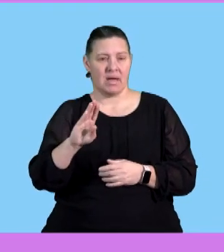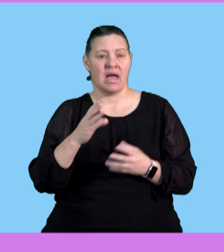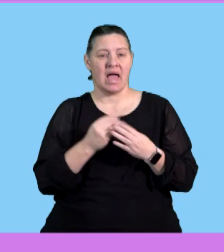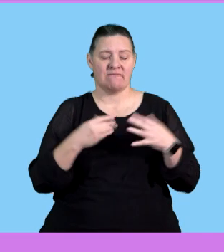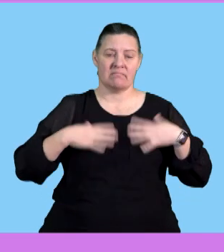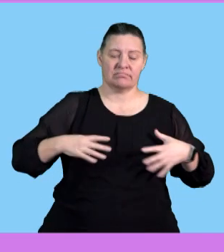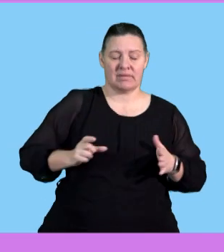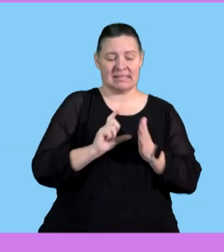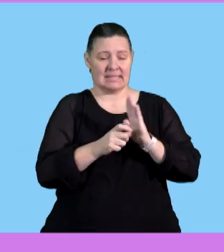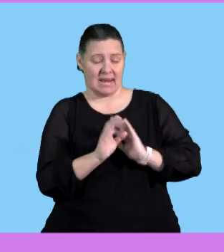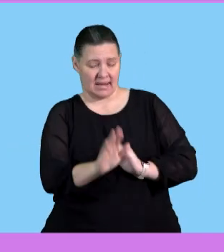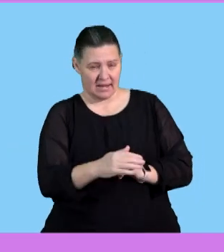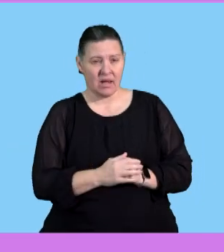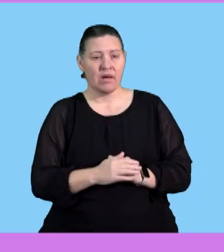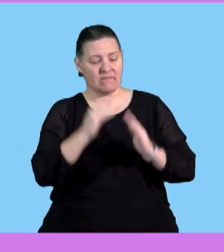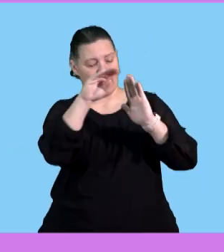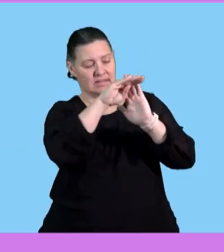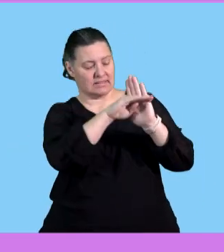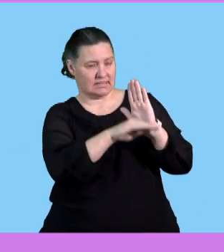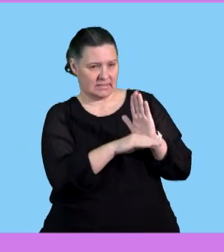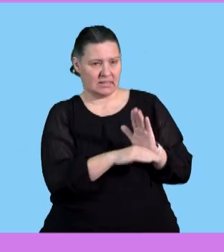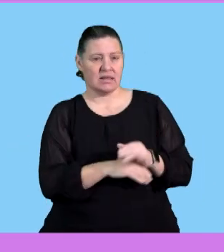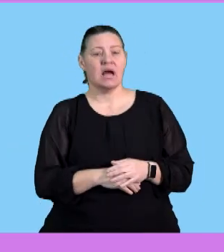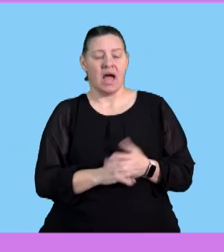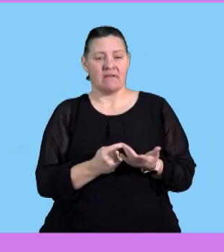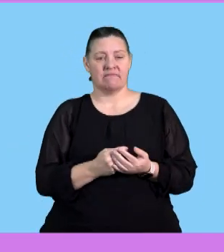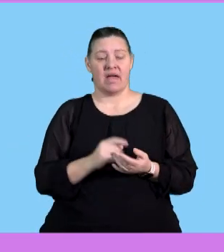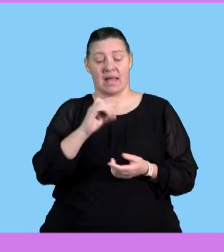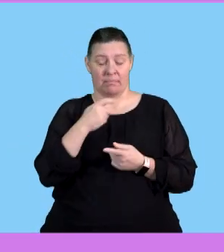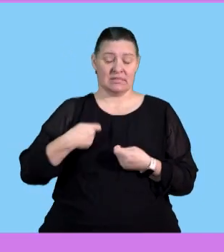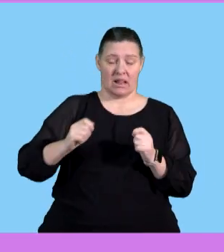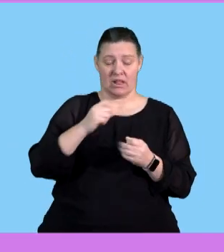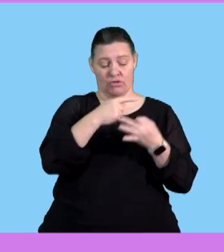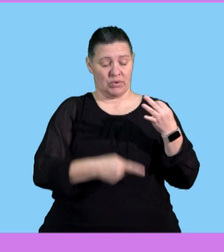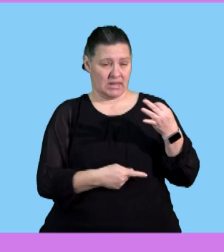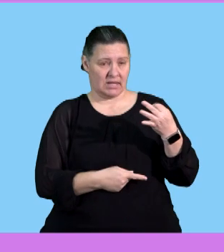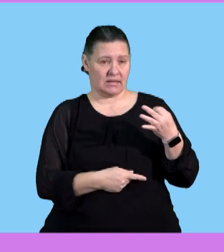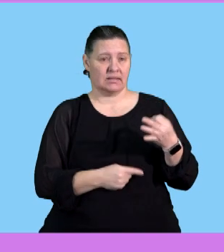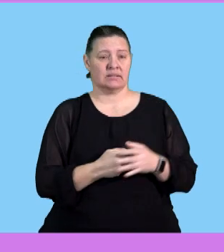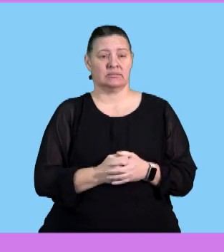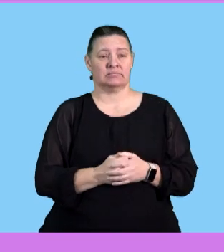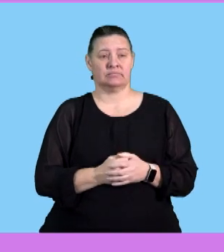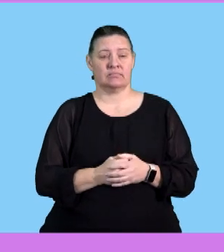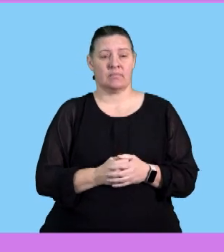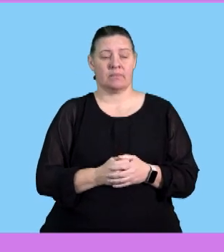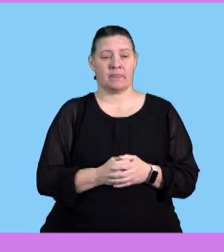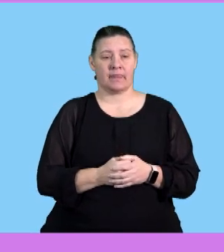selling the designer clothes and they are listed below. So we have 3 items that are sold by Caleb.